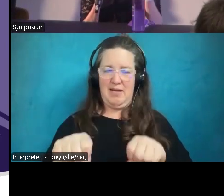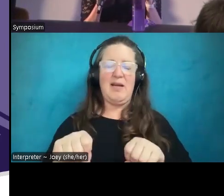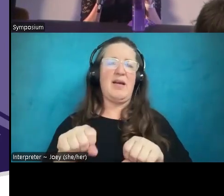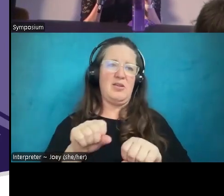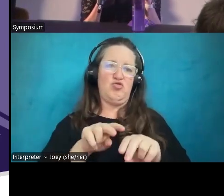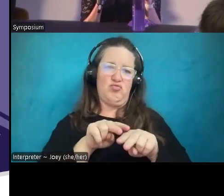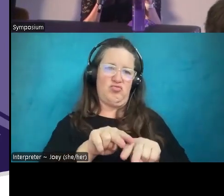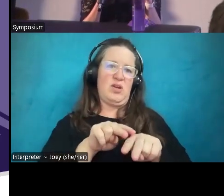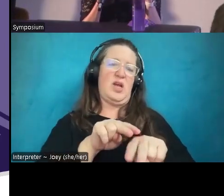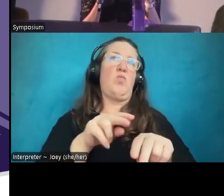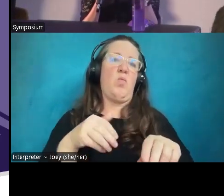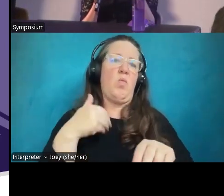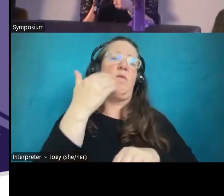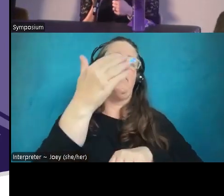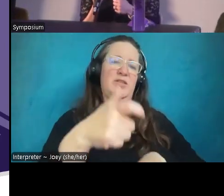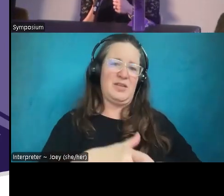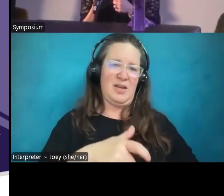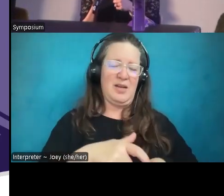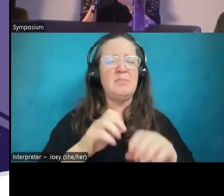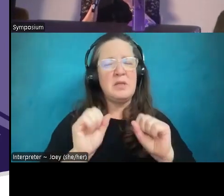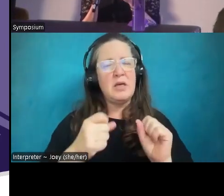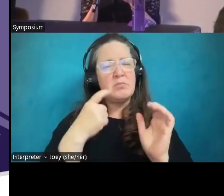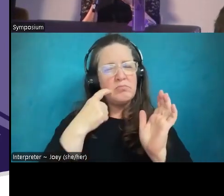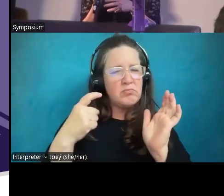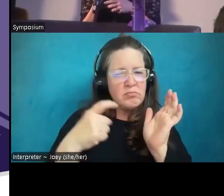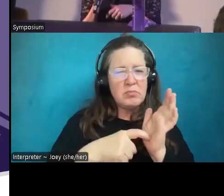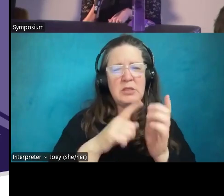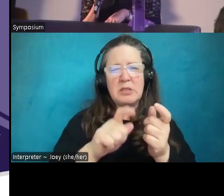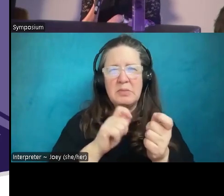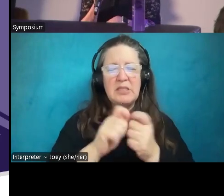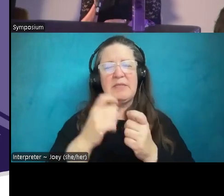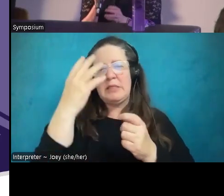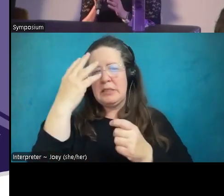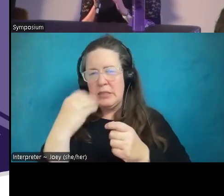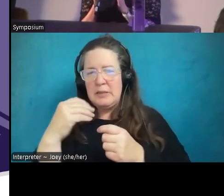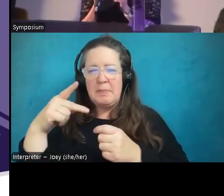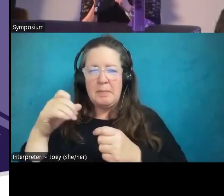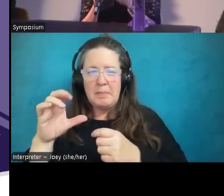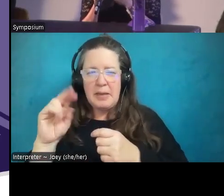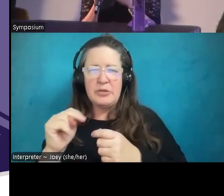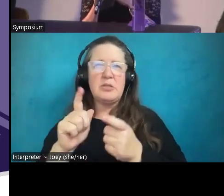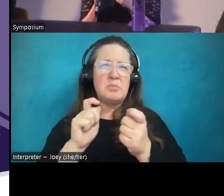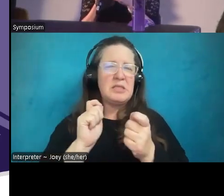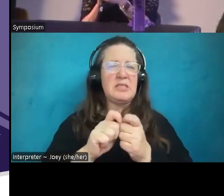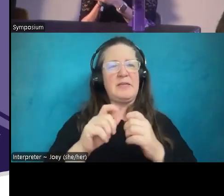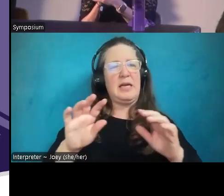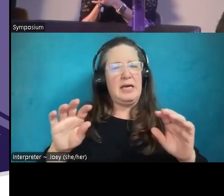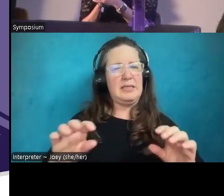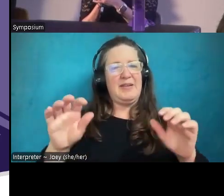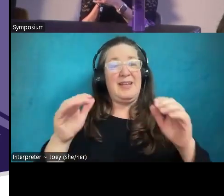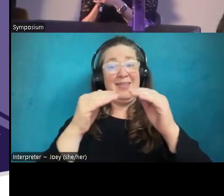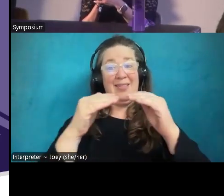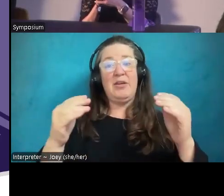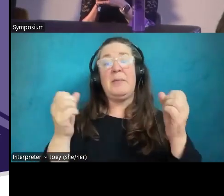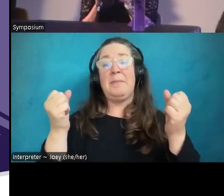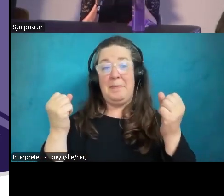associated with different sleep patterns and activity levels. So a lot of the patients that I see that do use